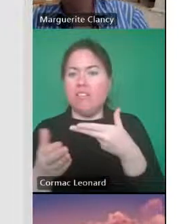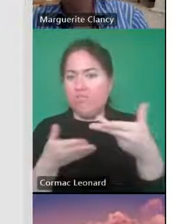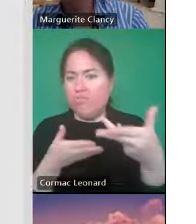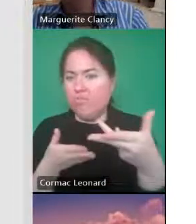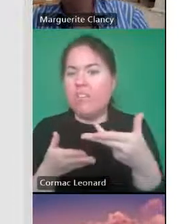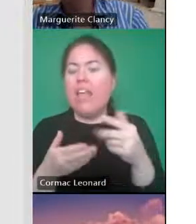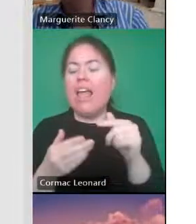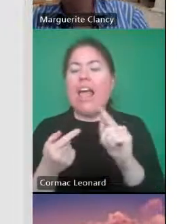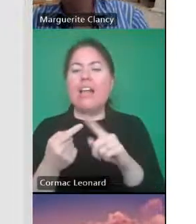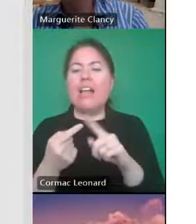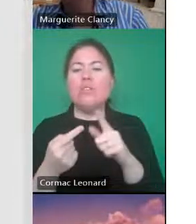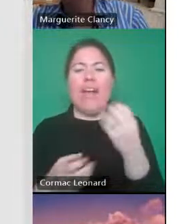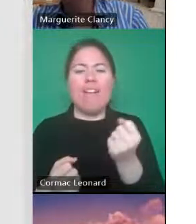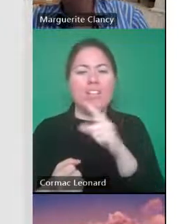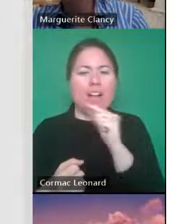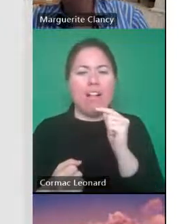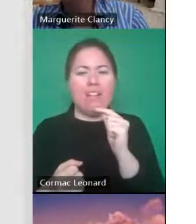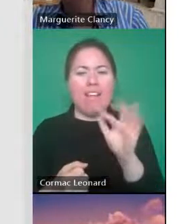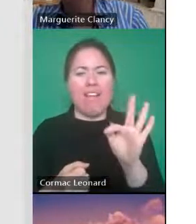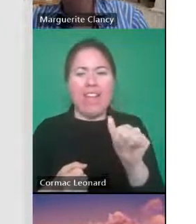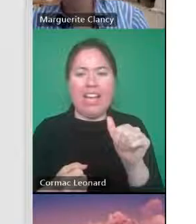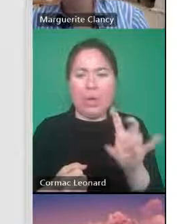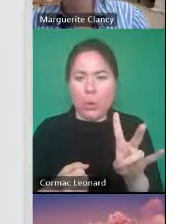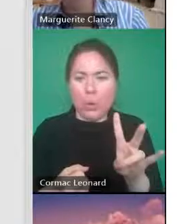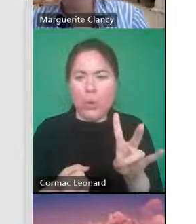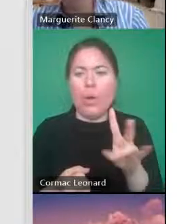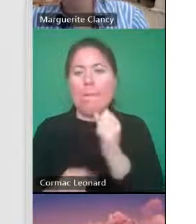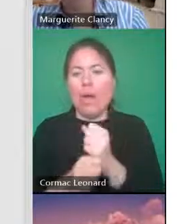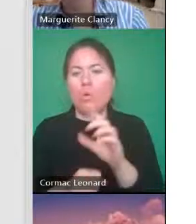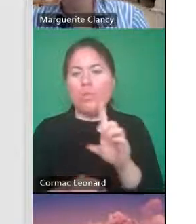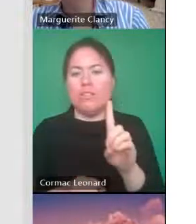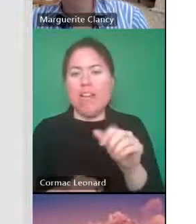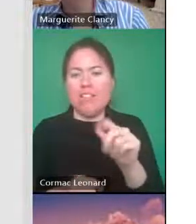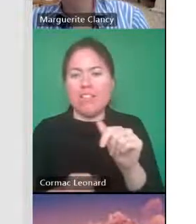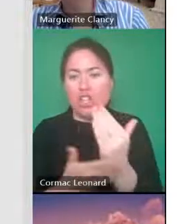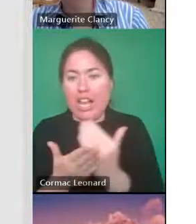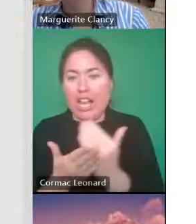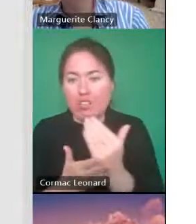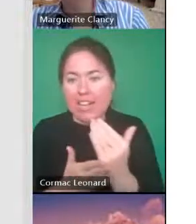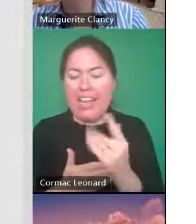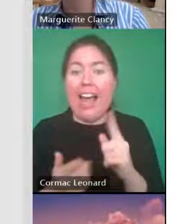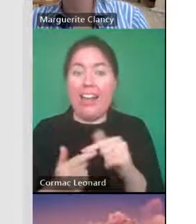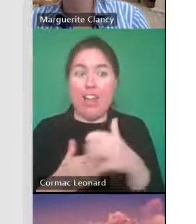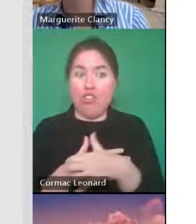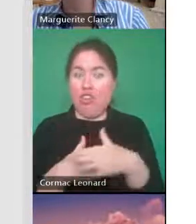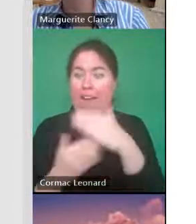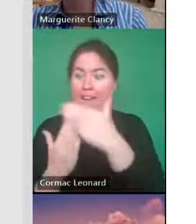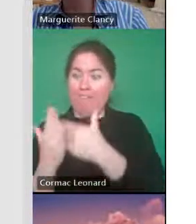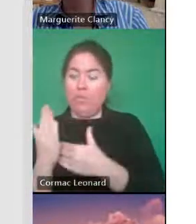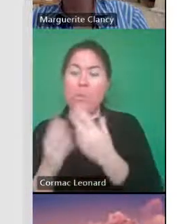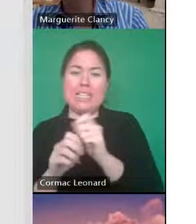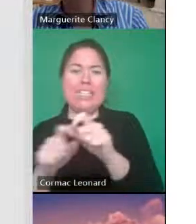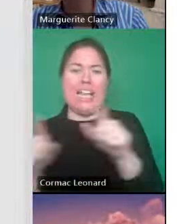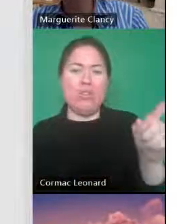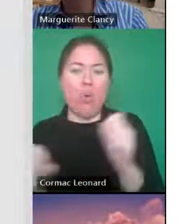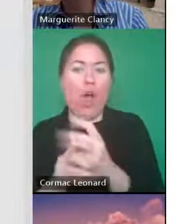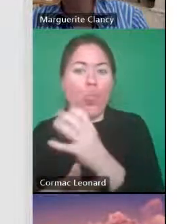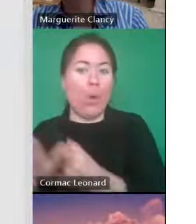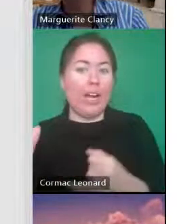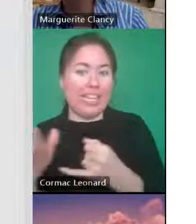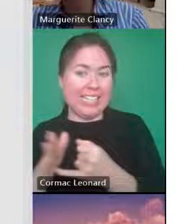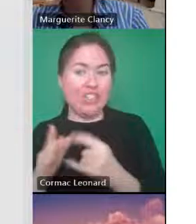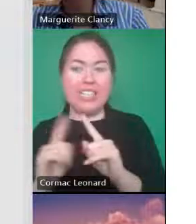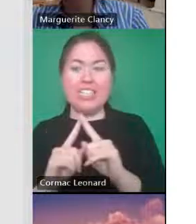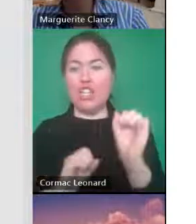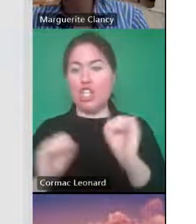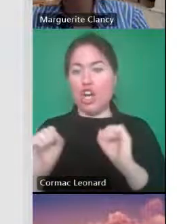also done what's called the frequently asked questions on data sharing, and a draft of that has been sent to all organisations and